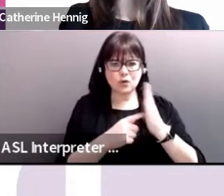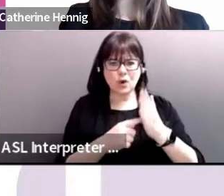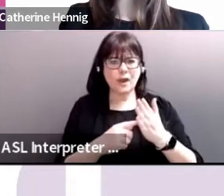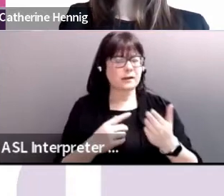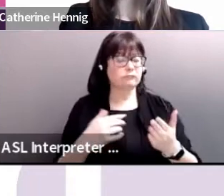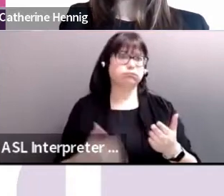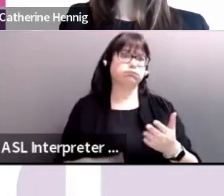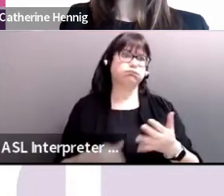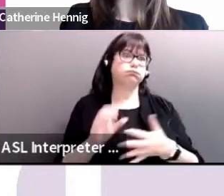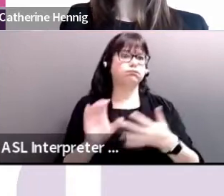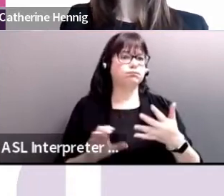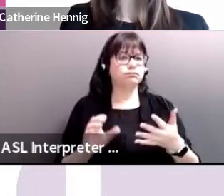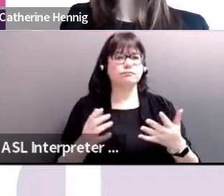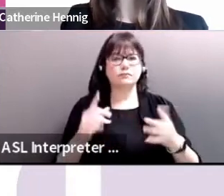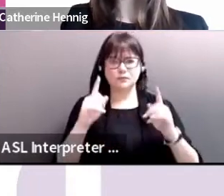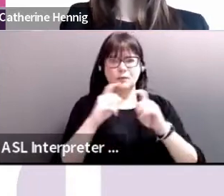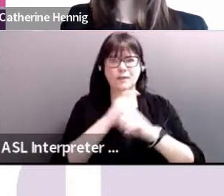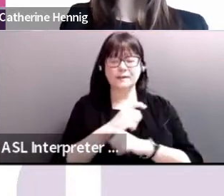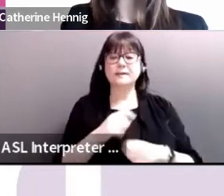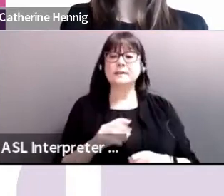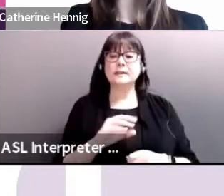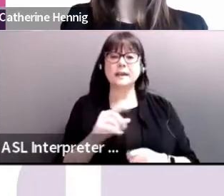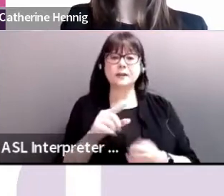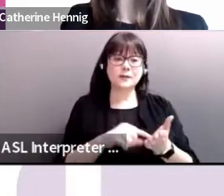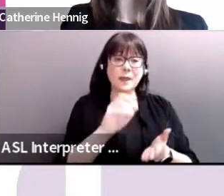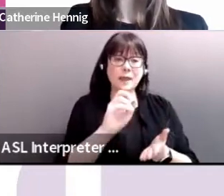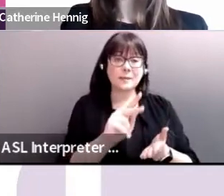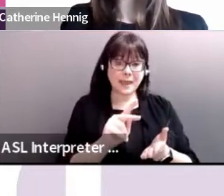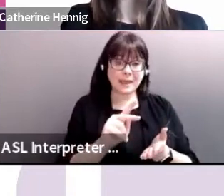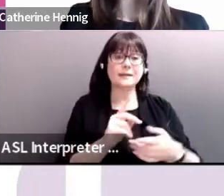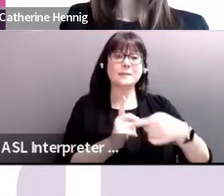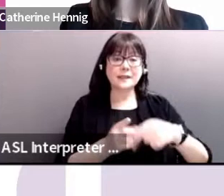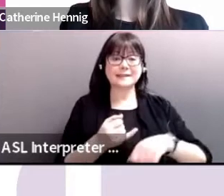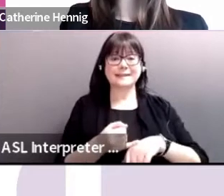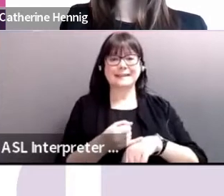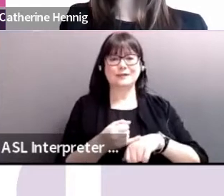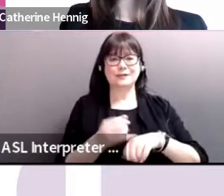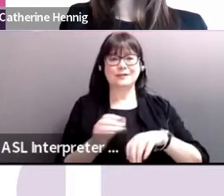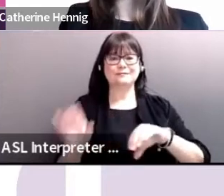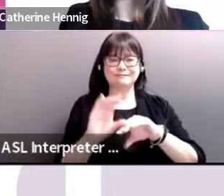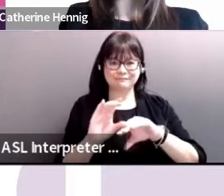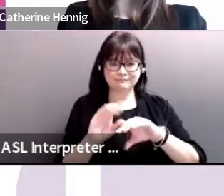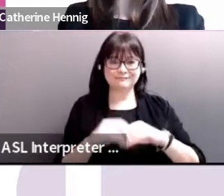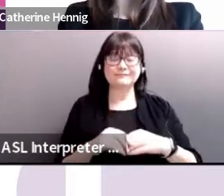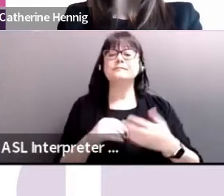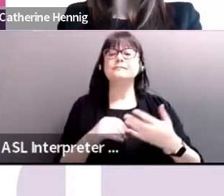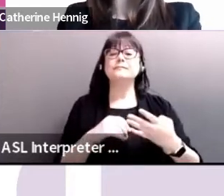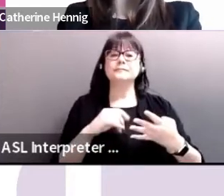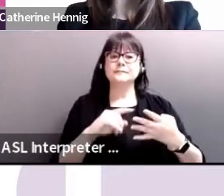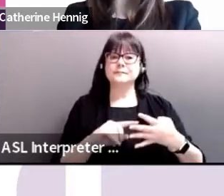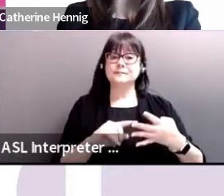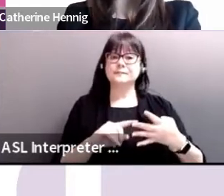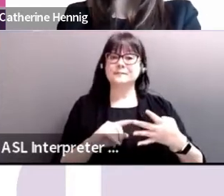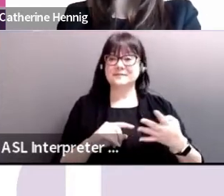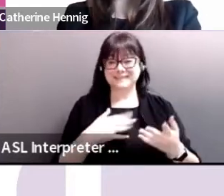not only do you have to pay back the loan, but you have to actually pay it back with interest. Next, we've got our friends and family. This can definitely